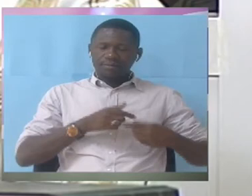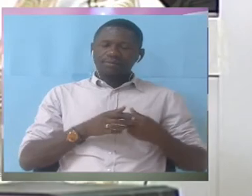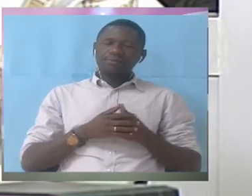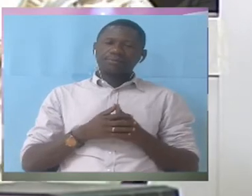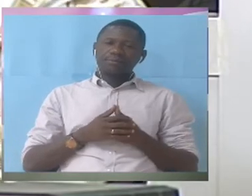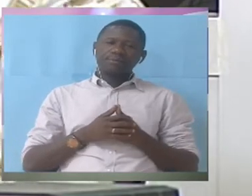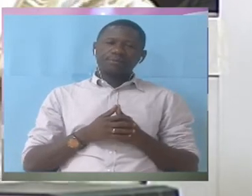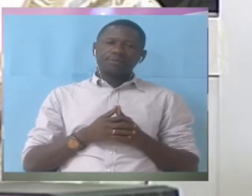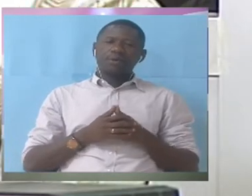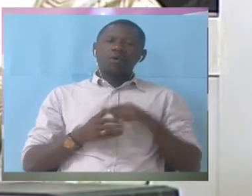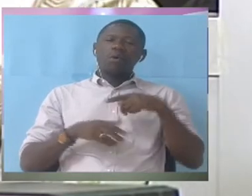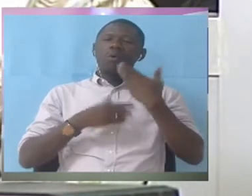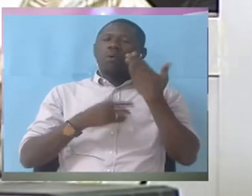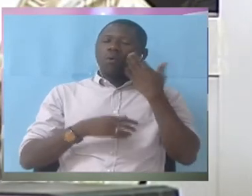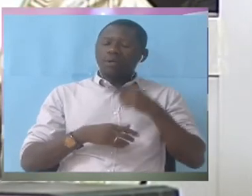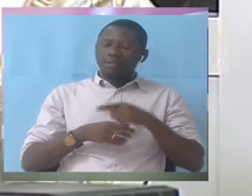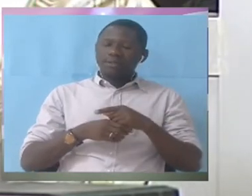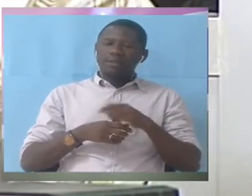When